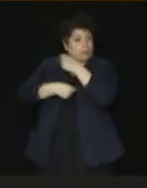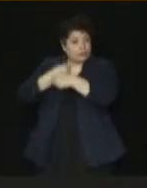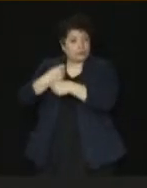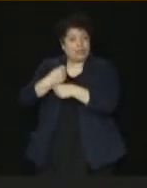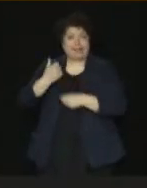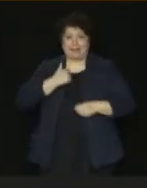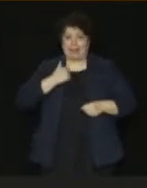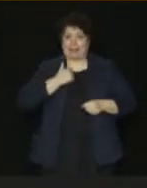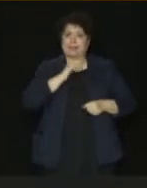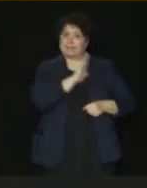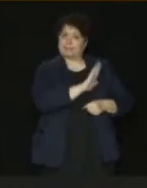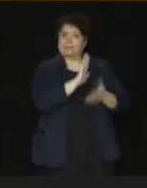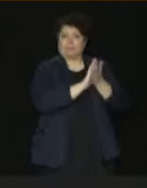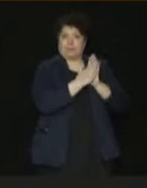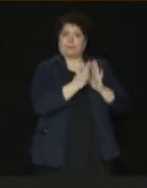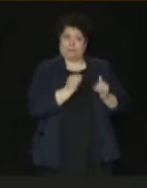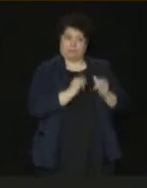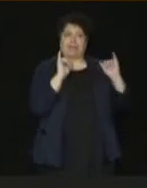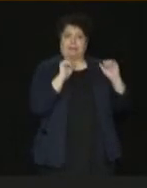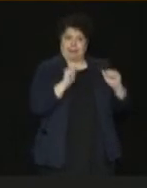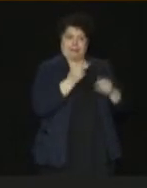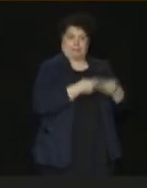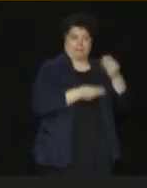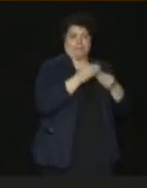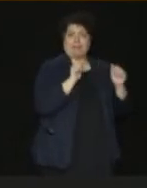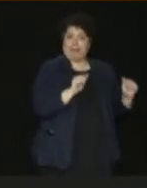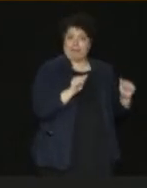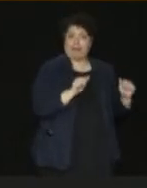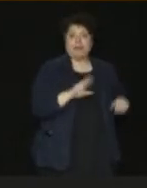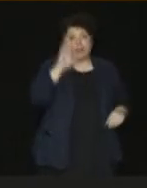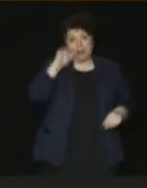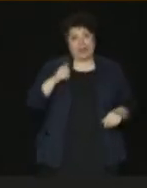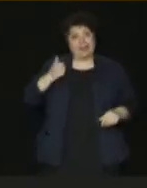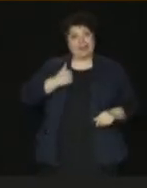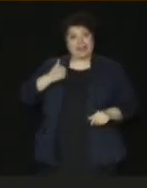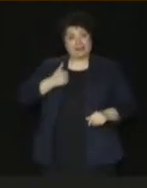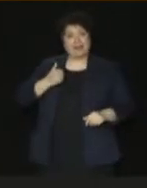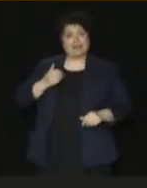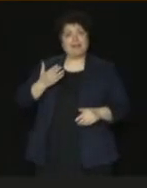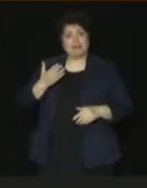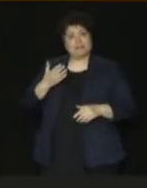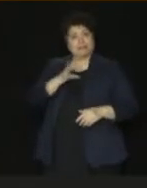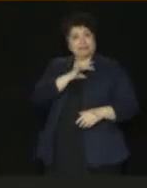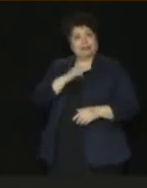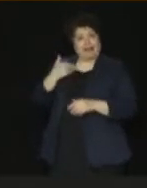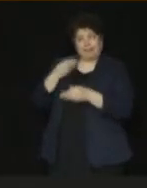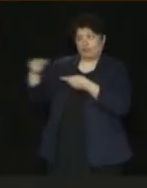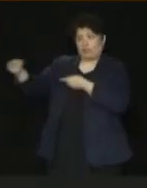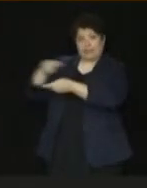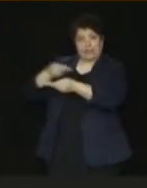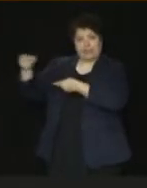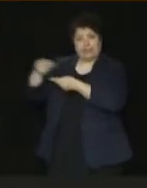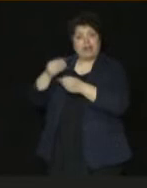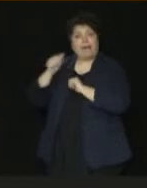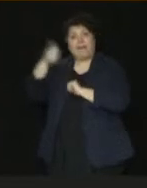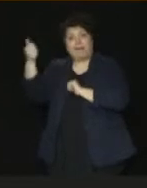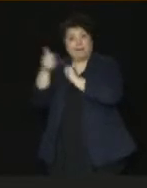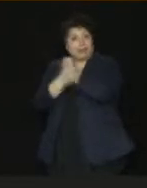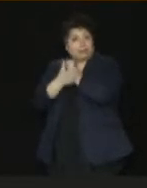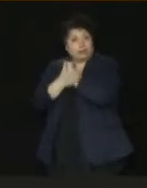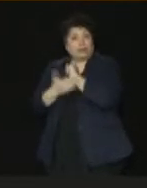but we're also a trading nation that understands that good, solid trading relationships with countries around the world